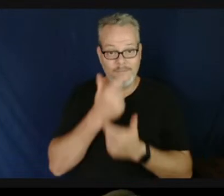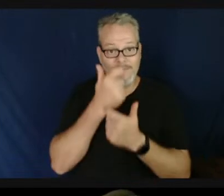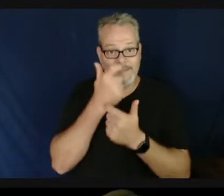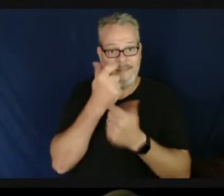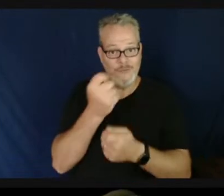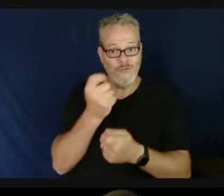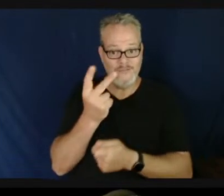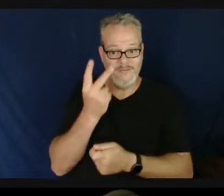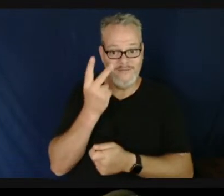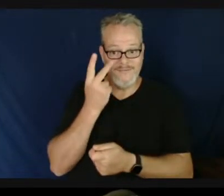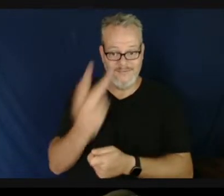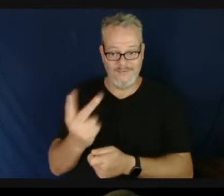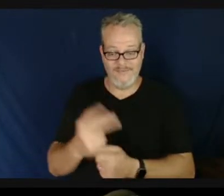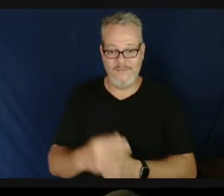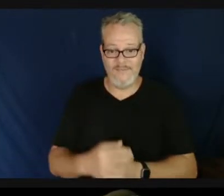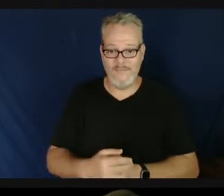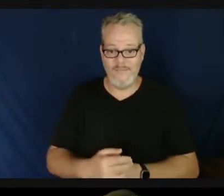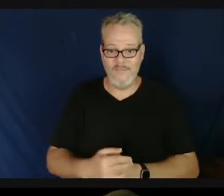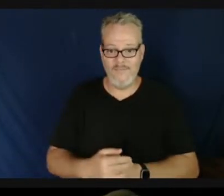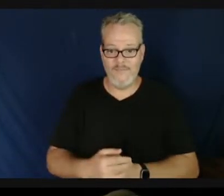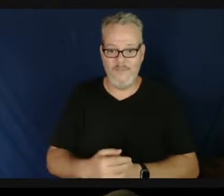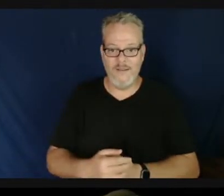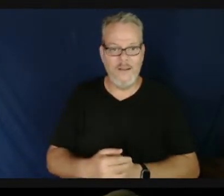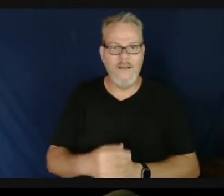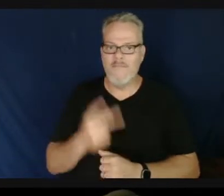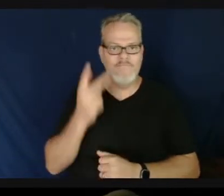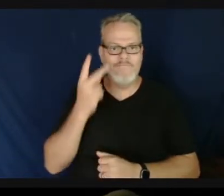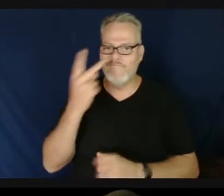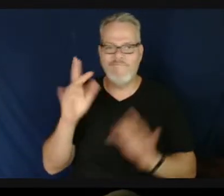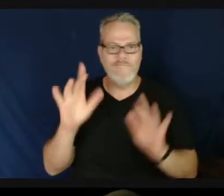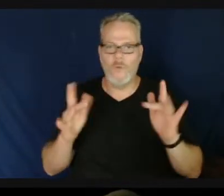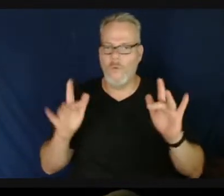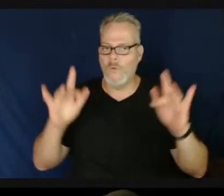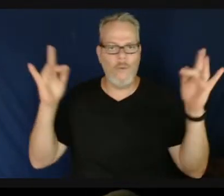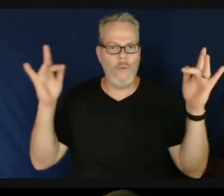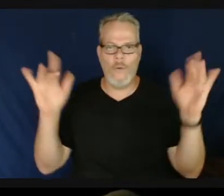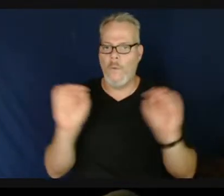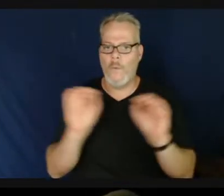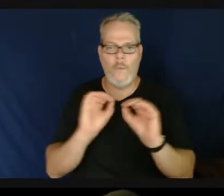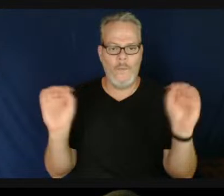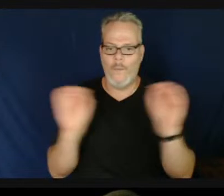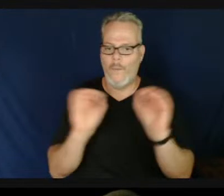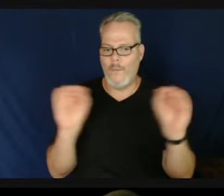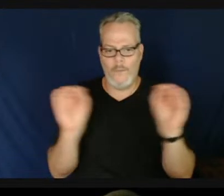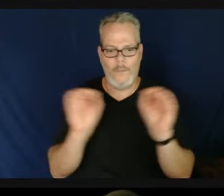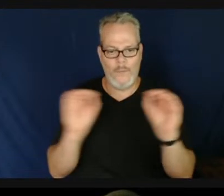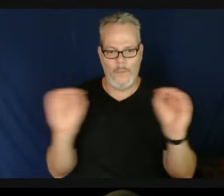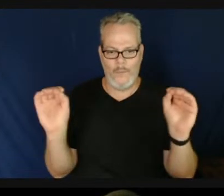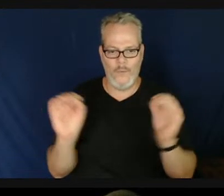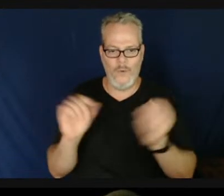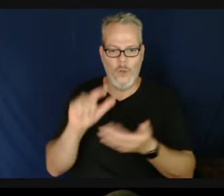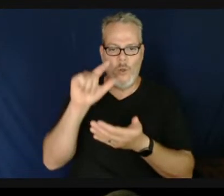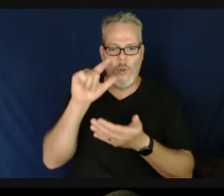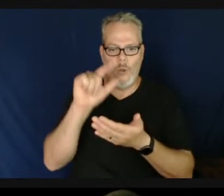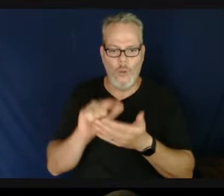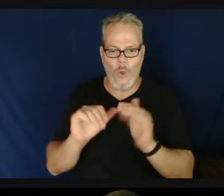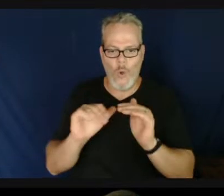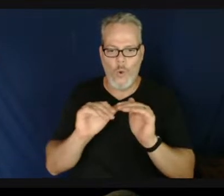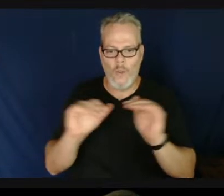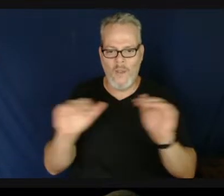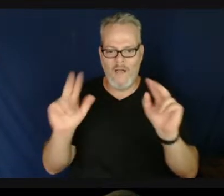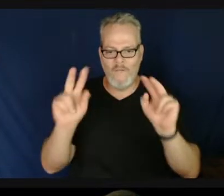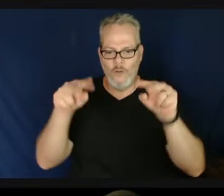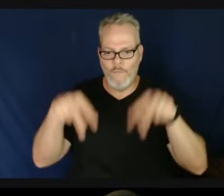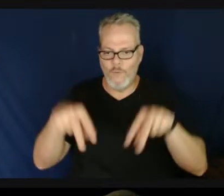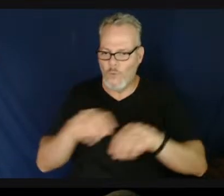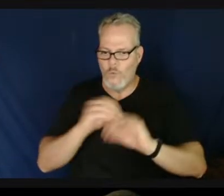there. They didn't really see any glow at the time here. They're low level oblique aerial view, no